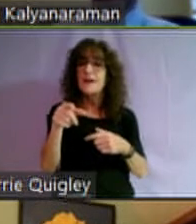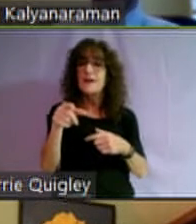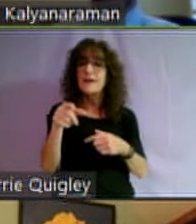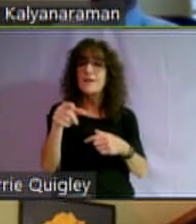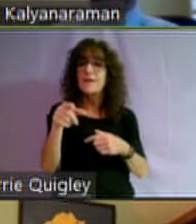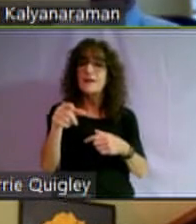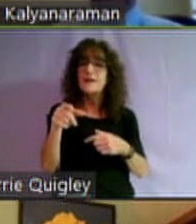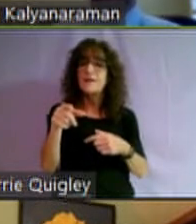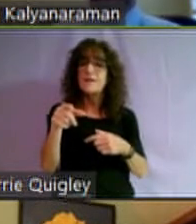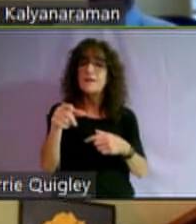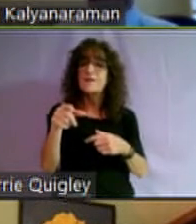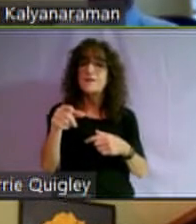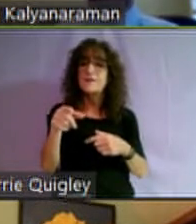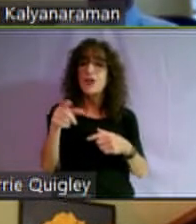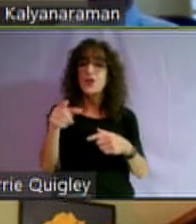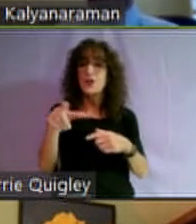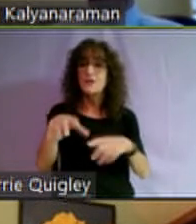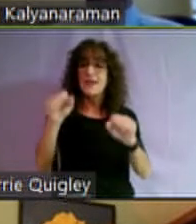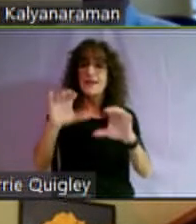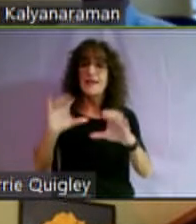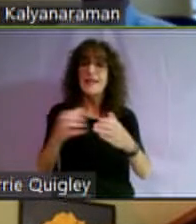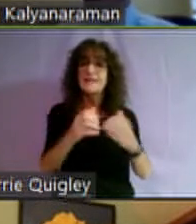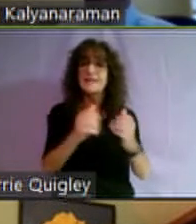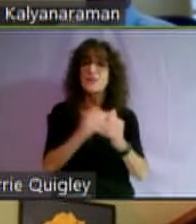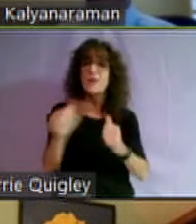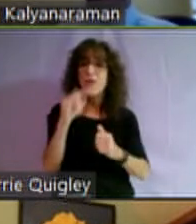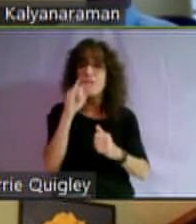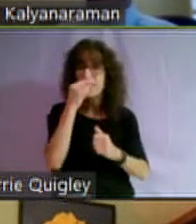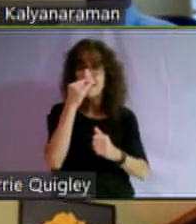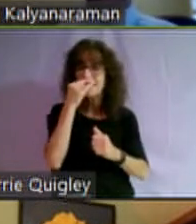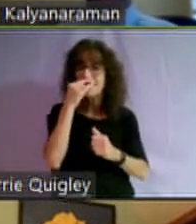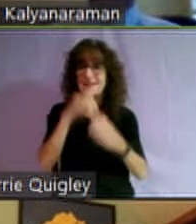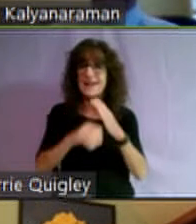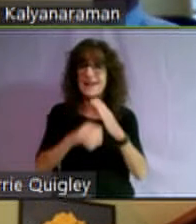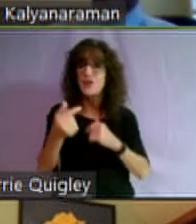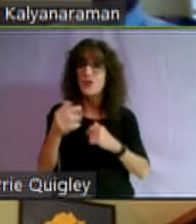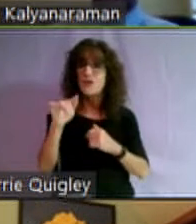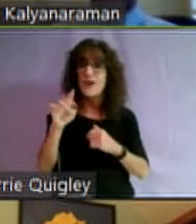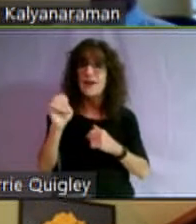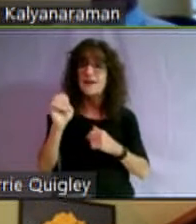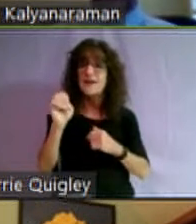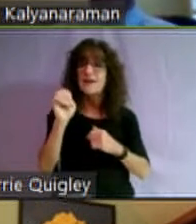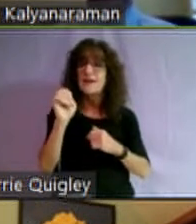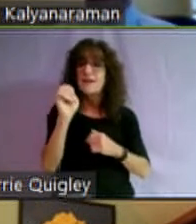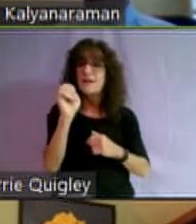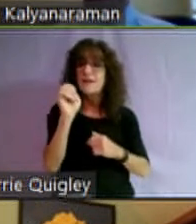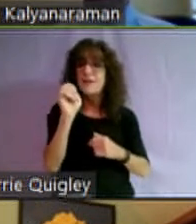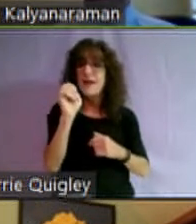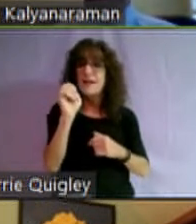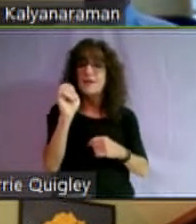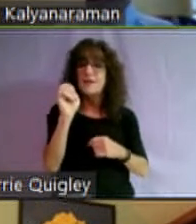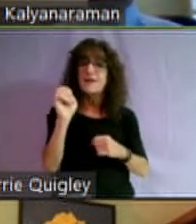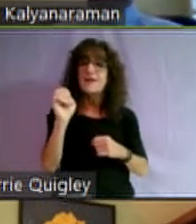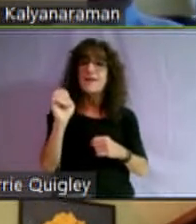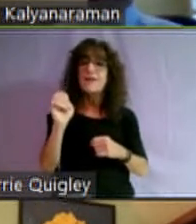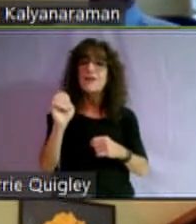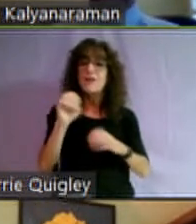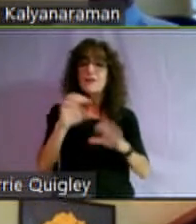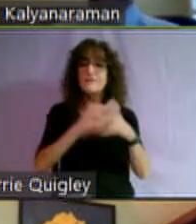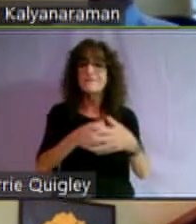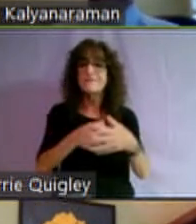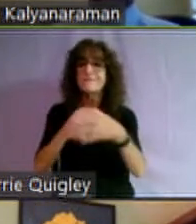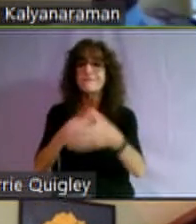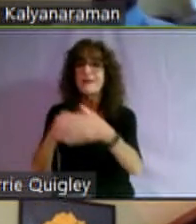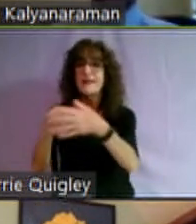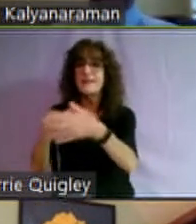generally you're taking classes just with other kids in your grade, but you're moving from class to class, right? You have periods, so you're with a different set